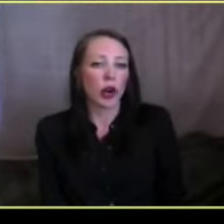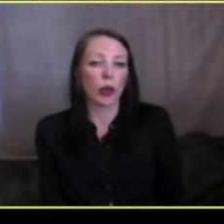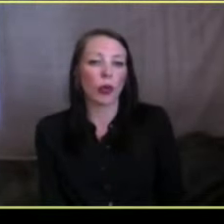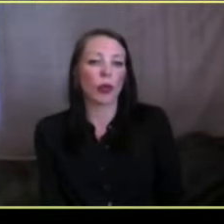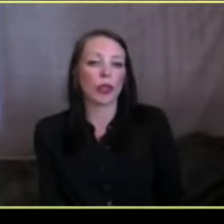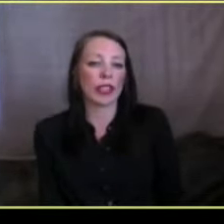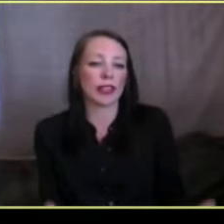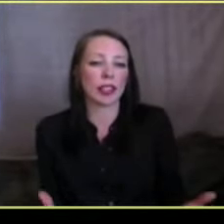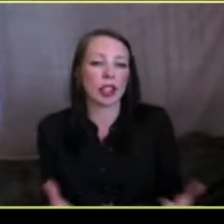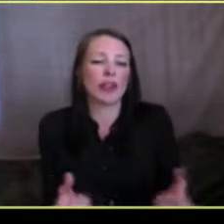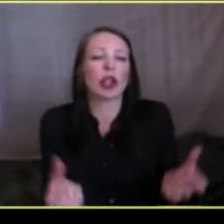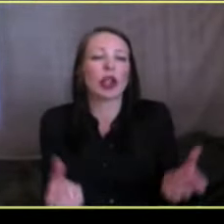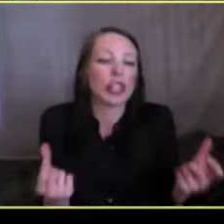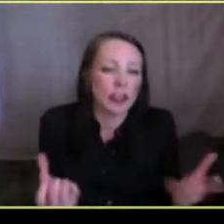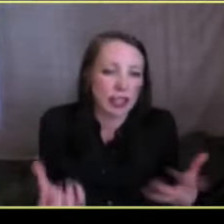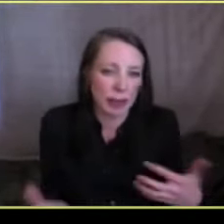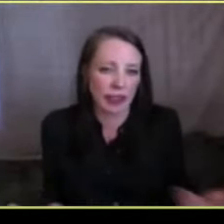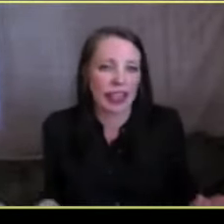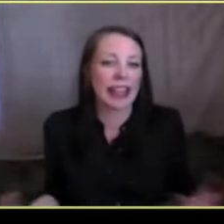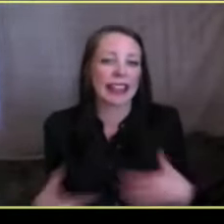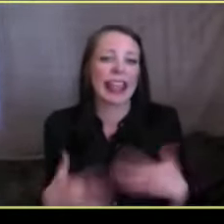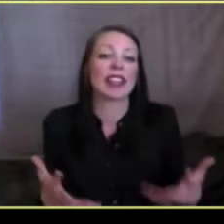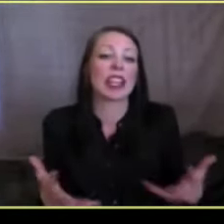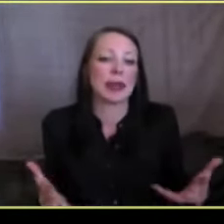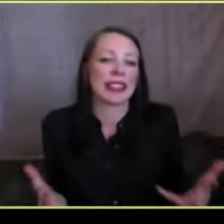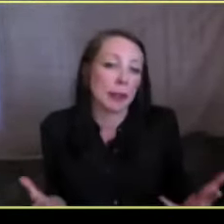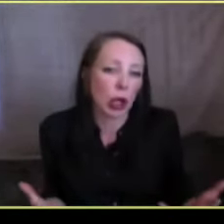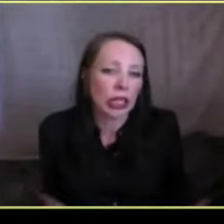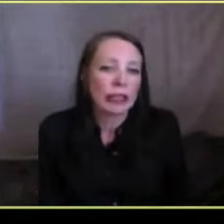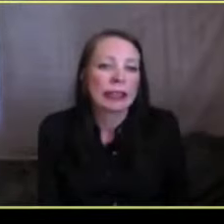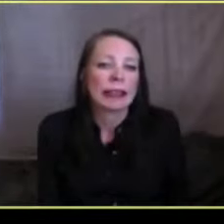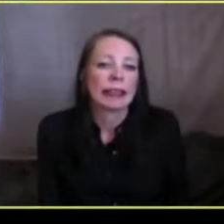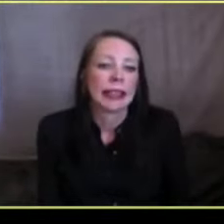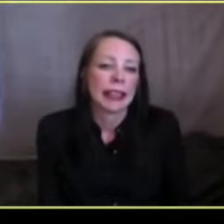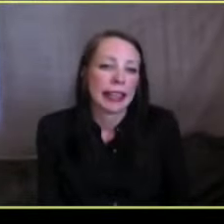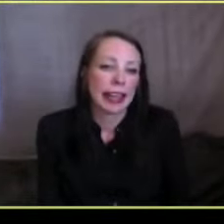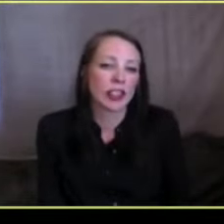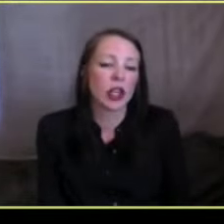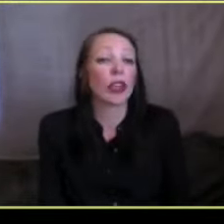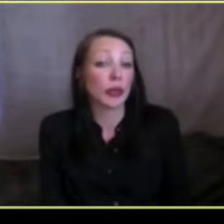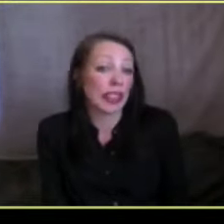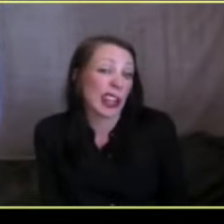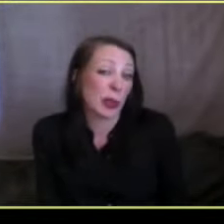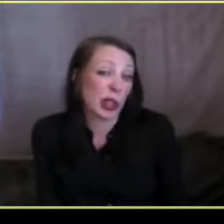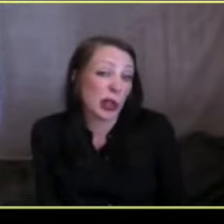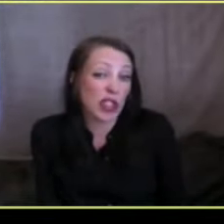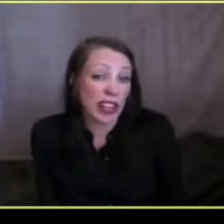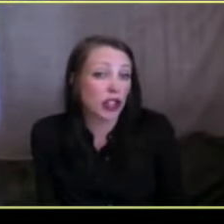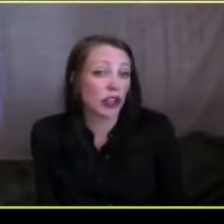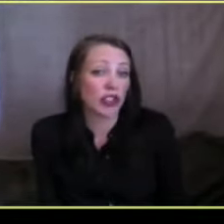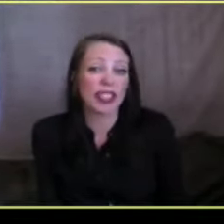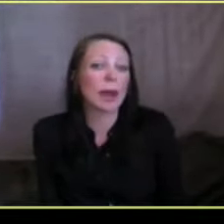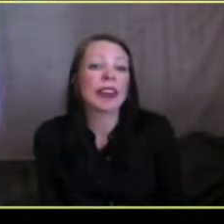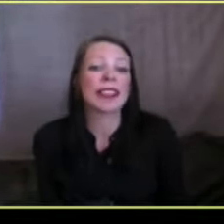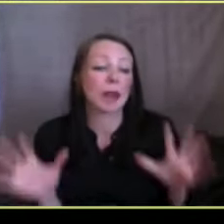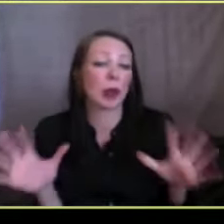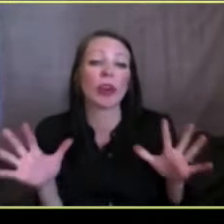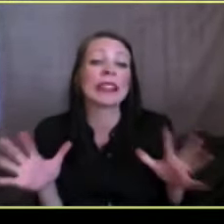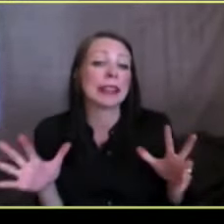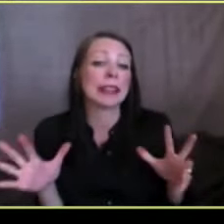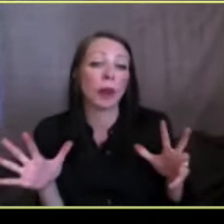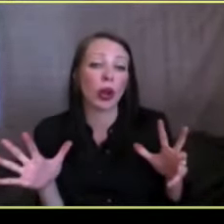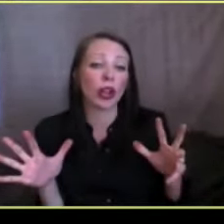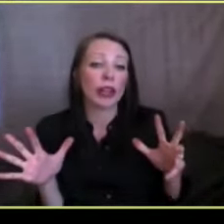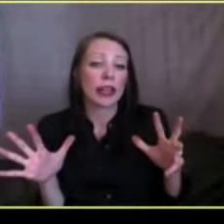you know, you have to learn different types of signs and have to keep it simple. And so we'll use gestures, just something that can be